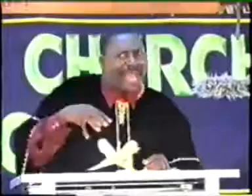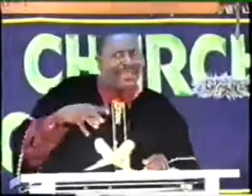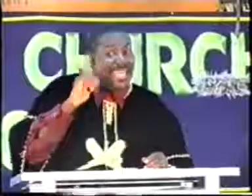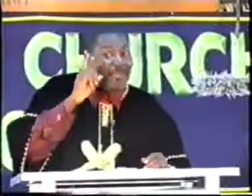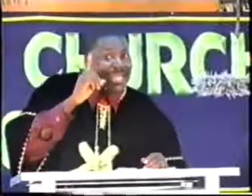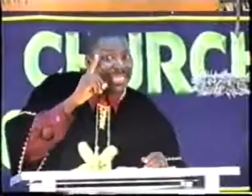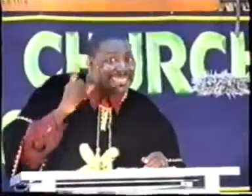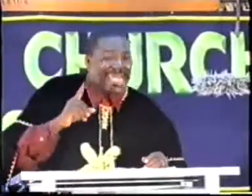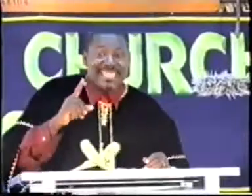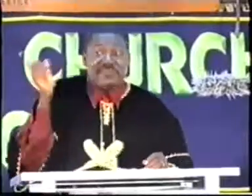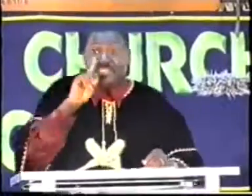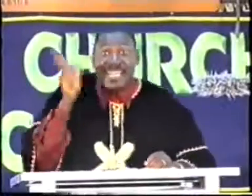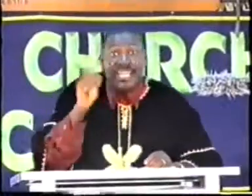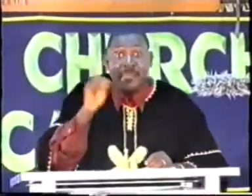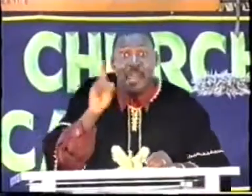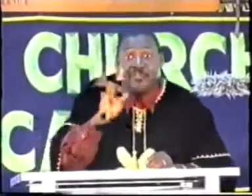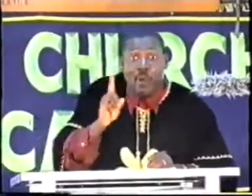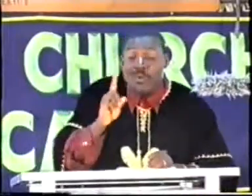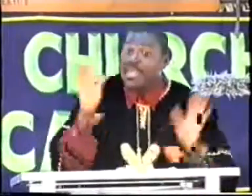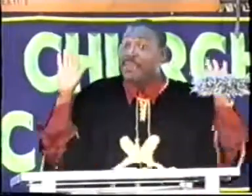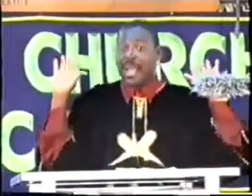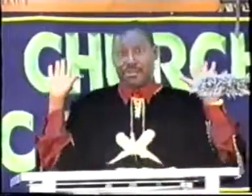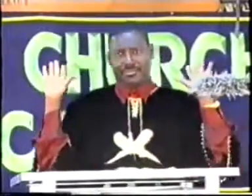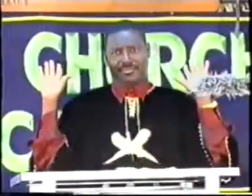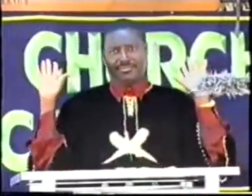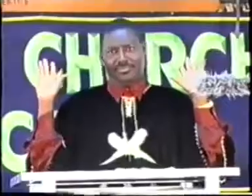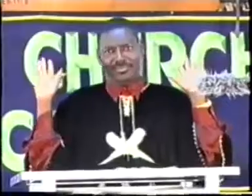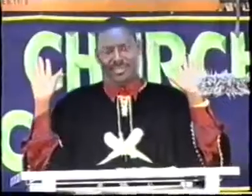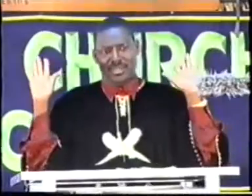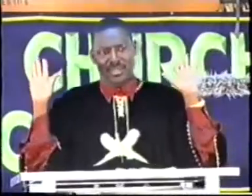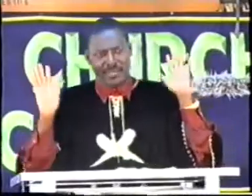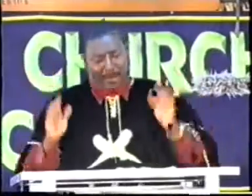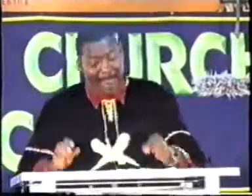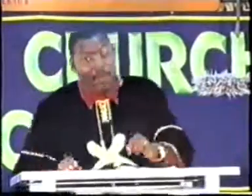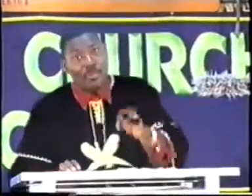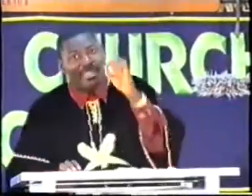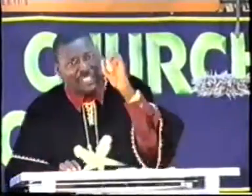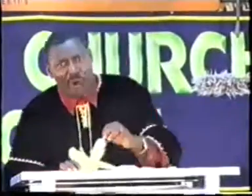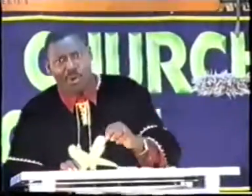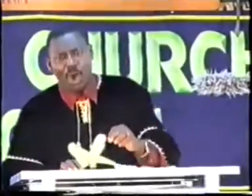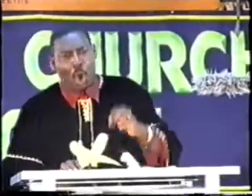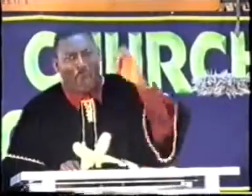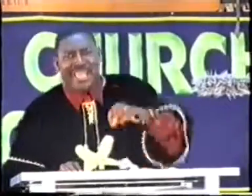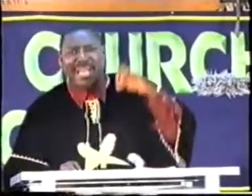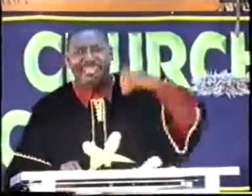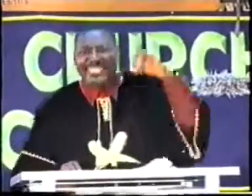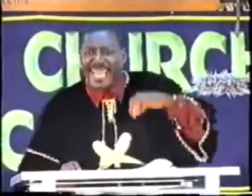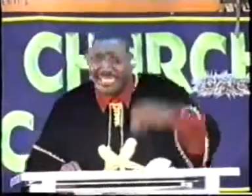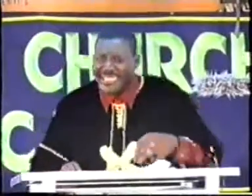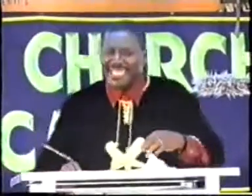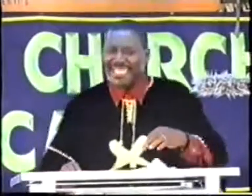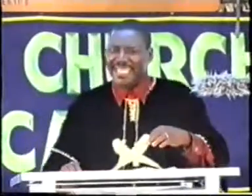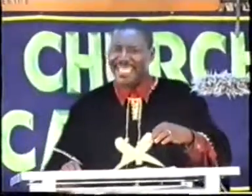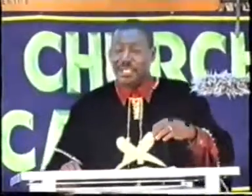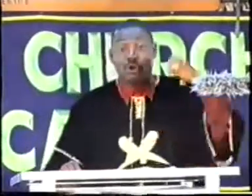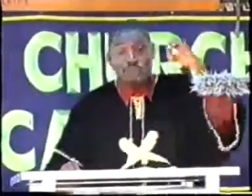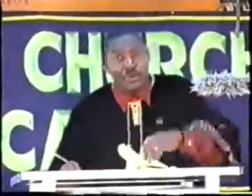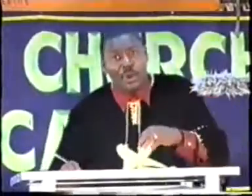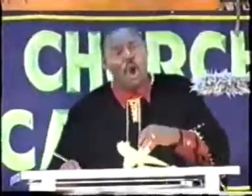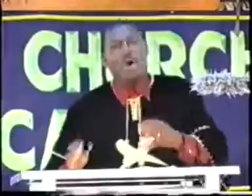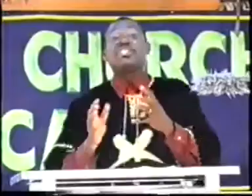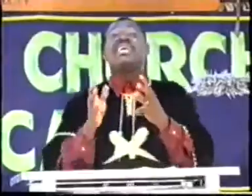know what can, and yet they make kind of say, you're basically in your mere gumo, yet they make kind of no. When a Bible so natural, or quite your Christianity,